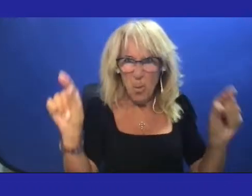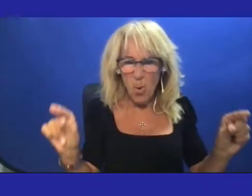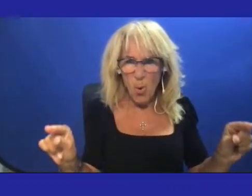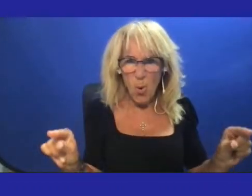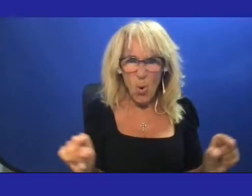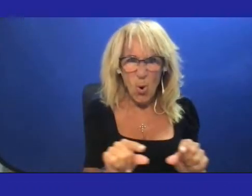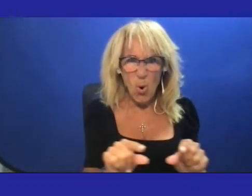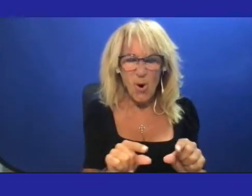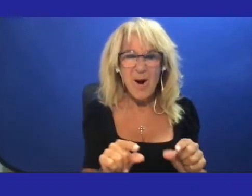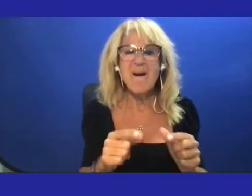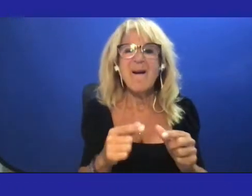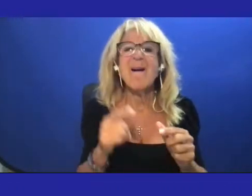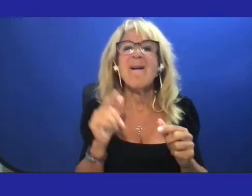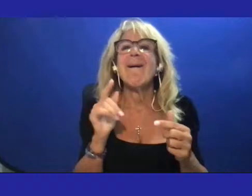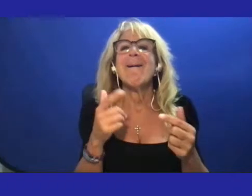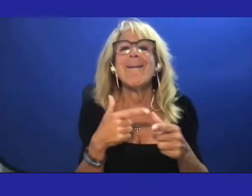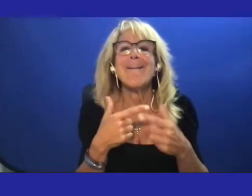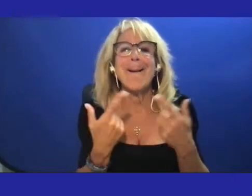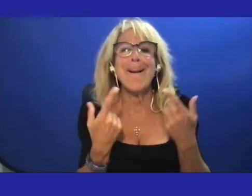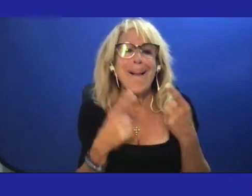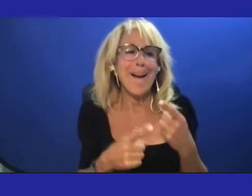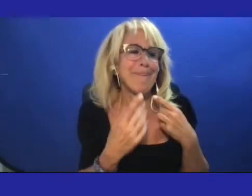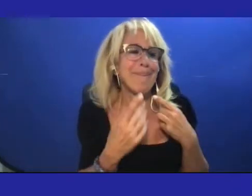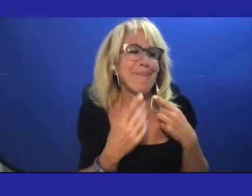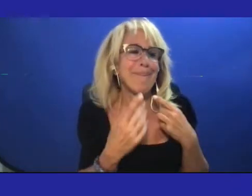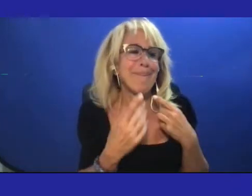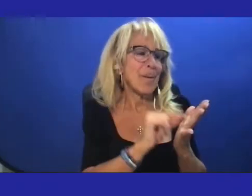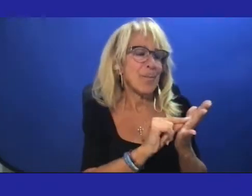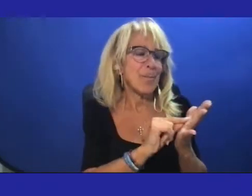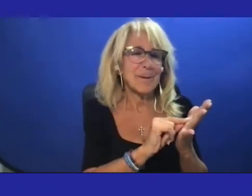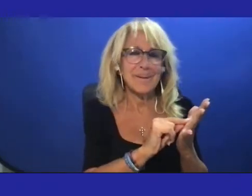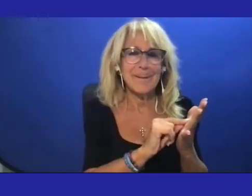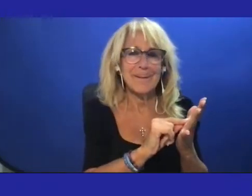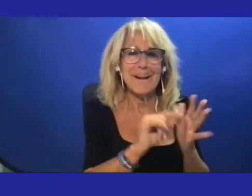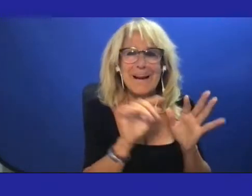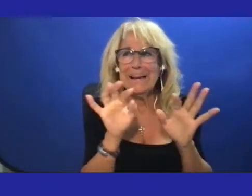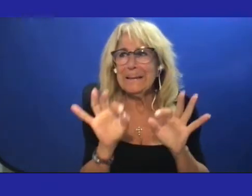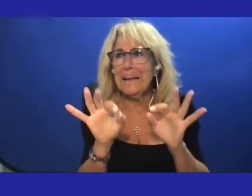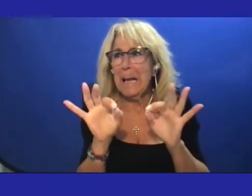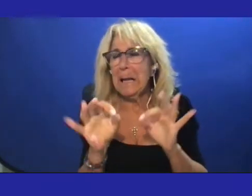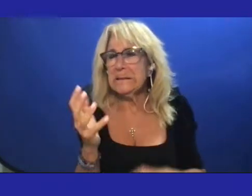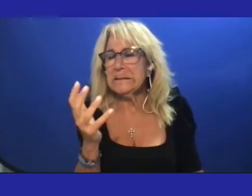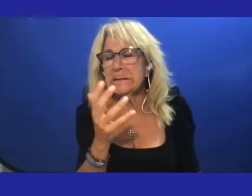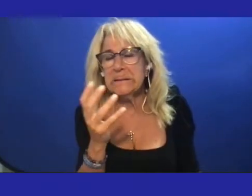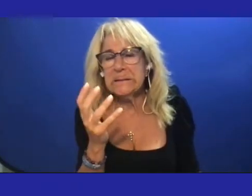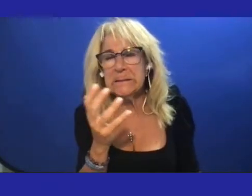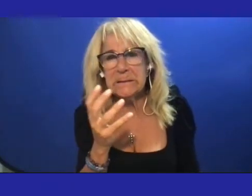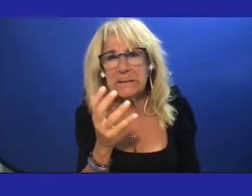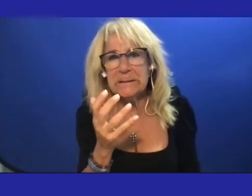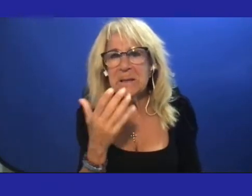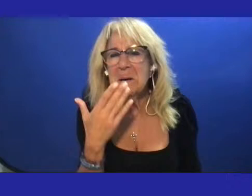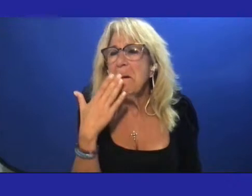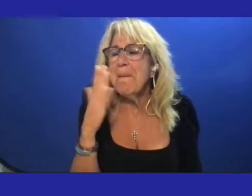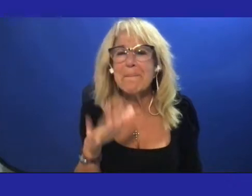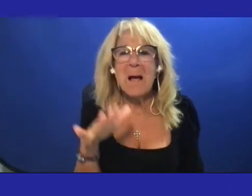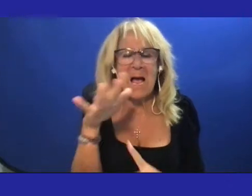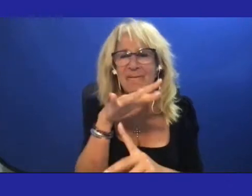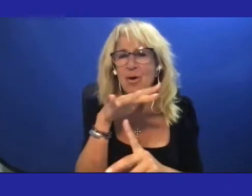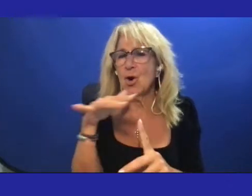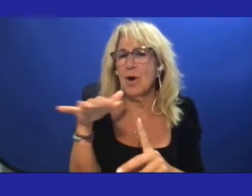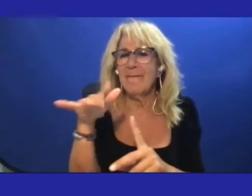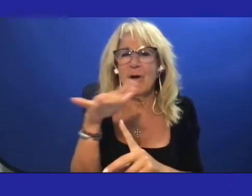printer. And it's, the dyes are incredibly bad for the environment.